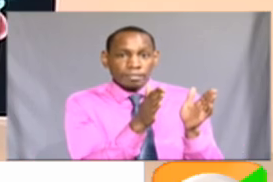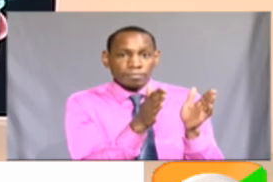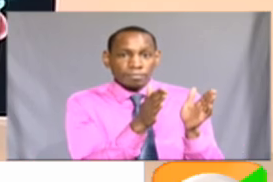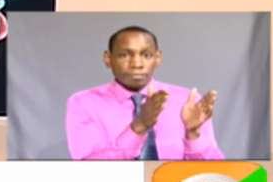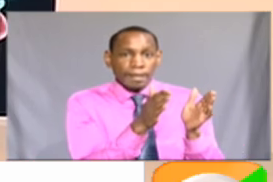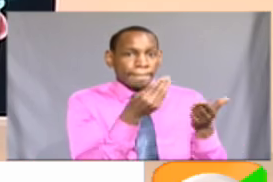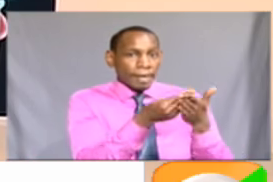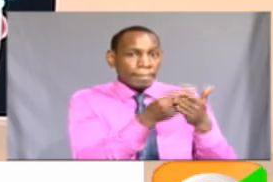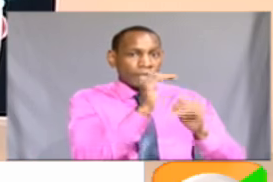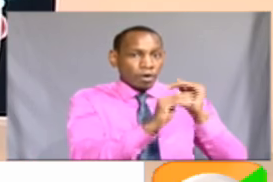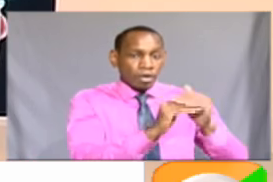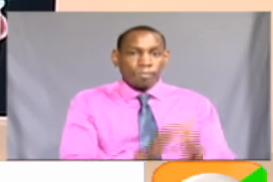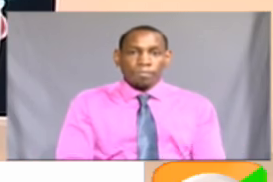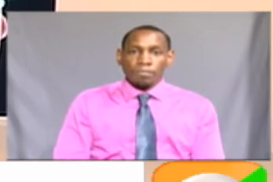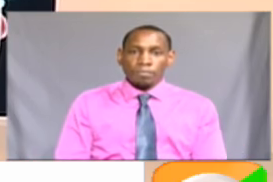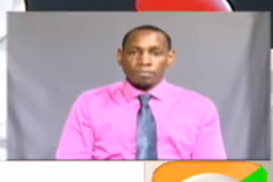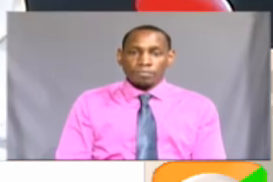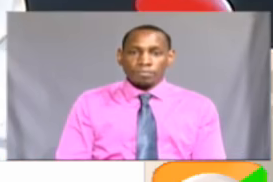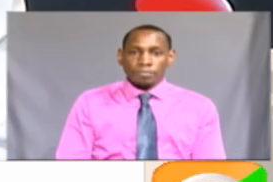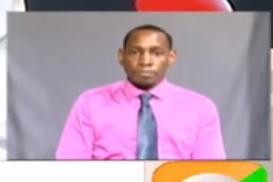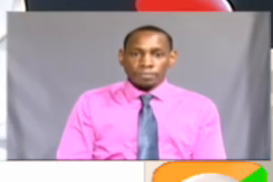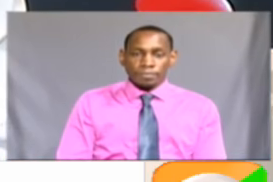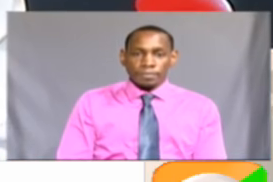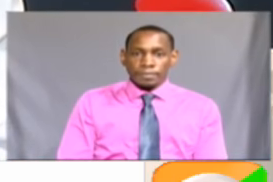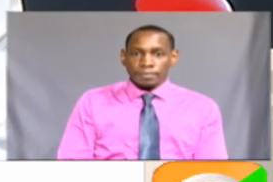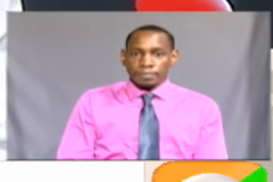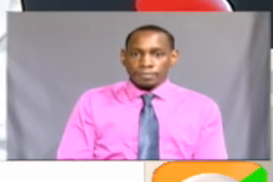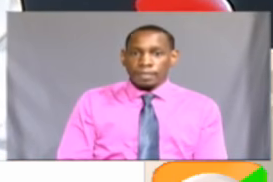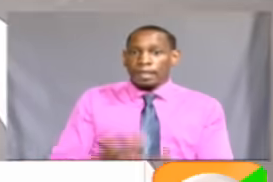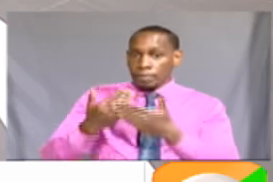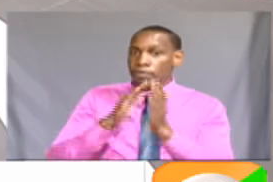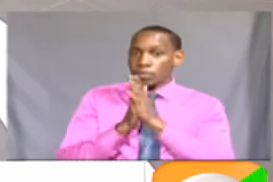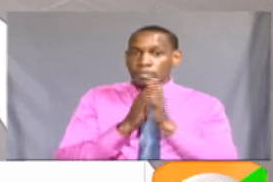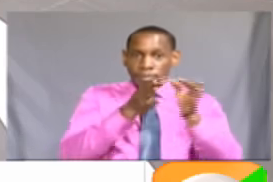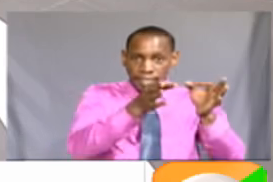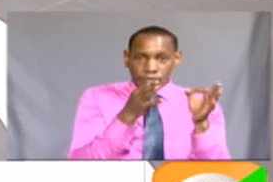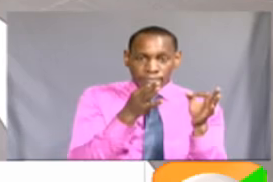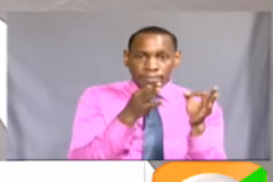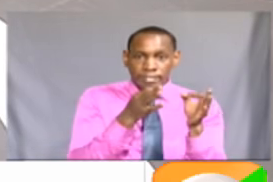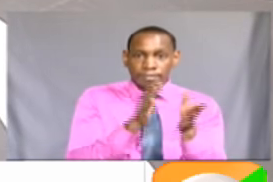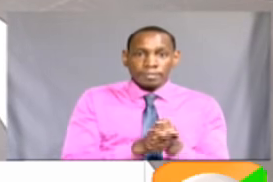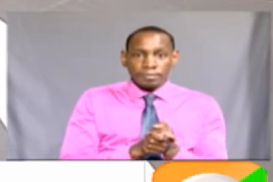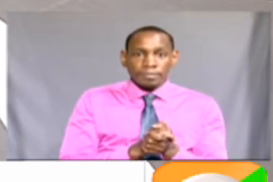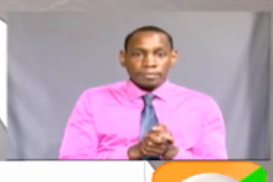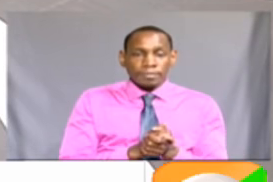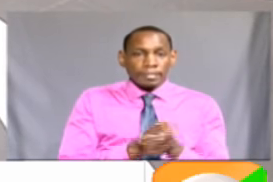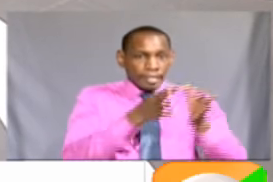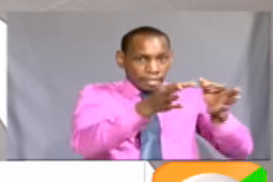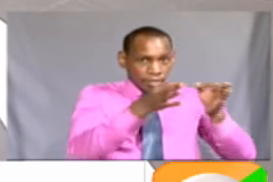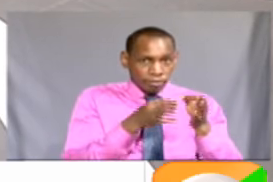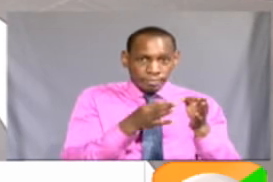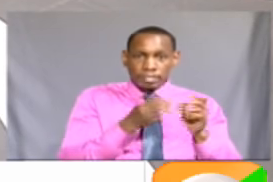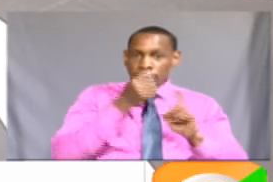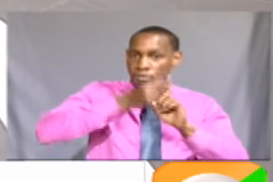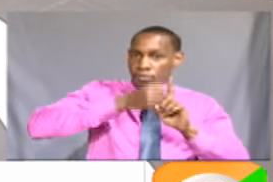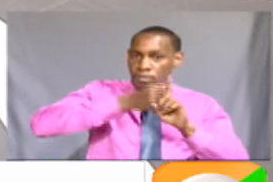coin by coin. Yeah. Yvonne, you spoke about accountability a couple of weeks ago. Yes, I speak about accountability a lot.